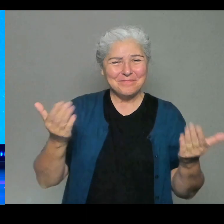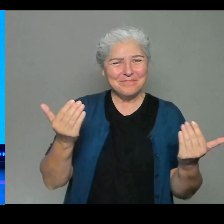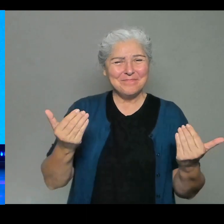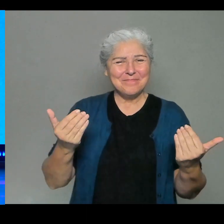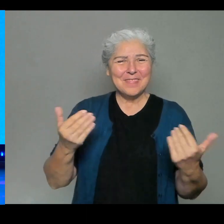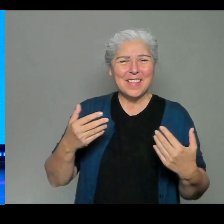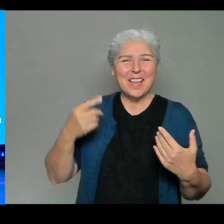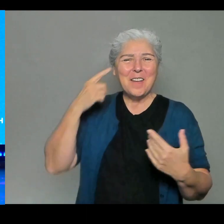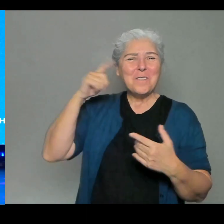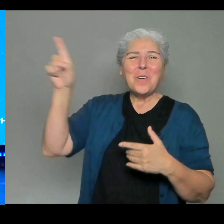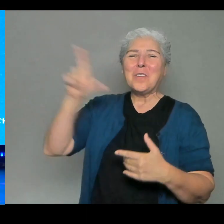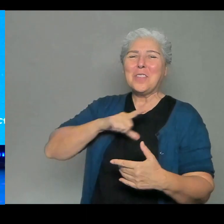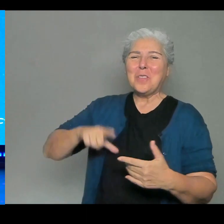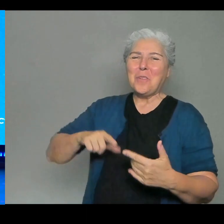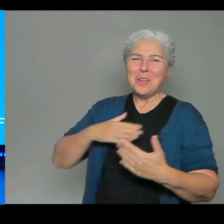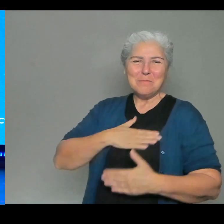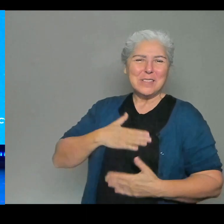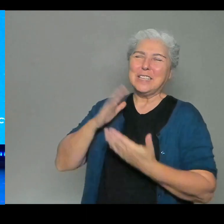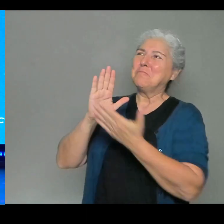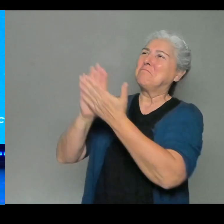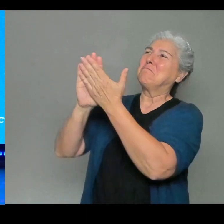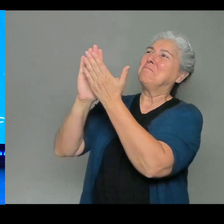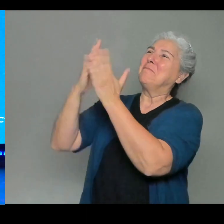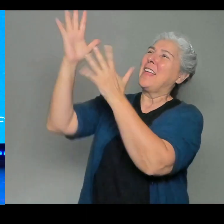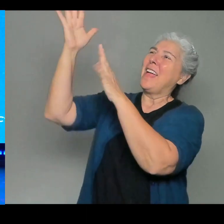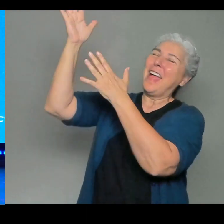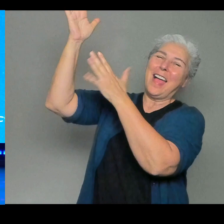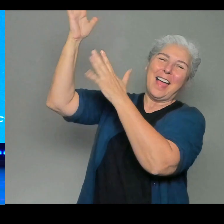Happy Sunday, happy Sunday. Let's give the Lord a big hand today.